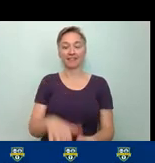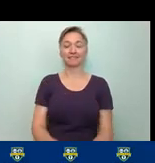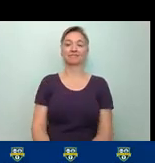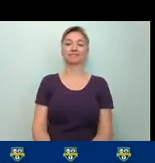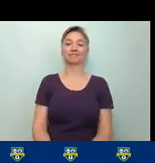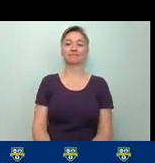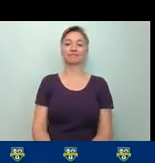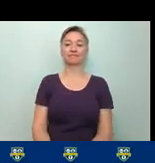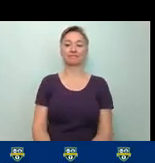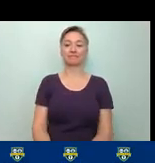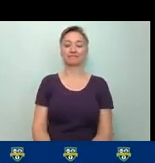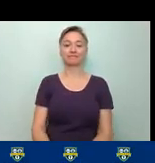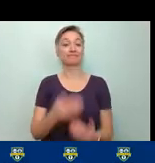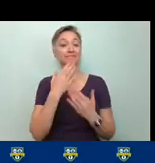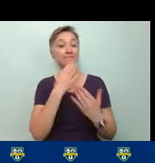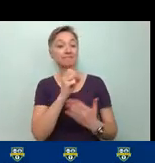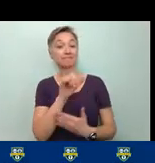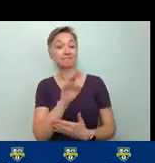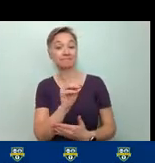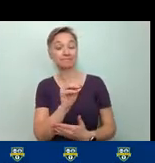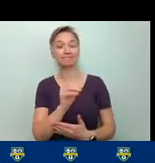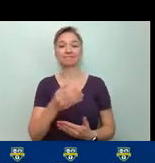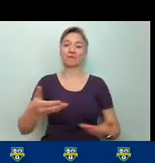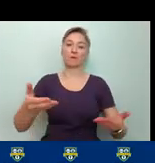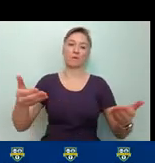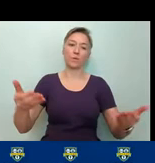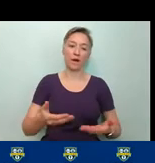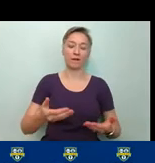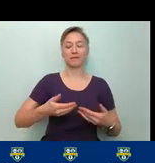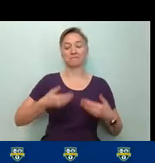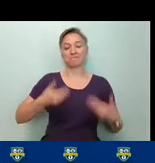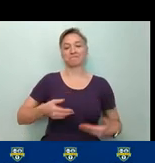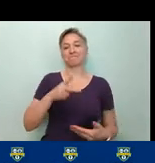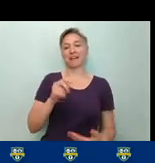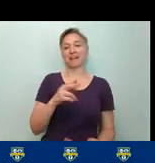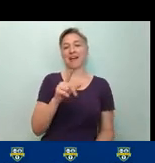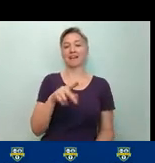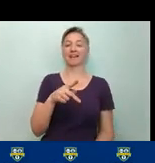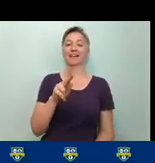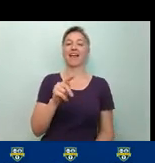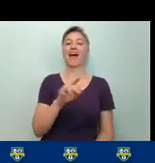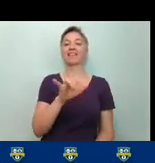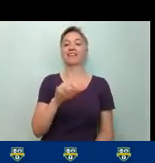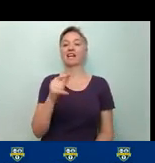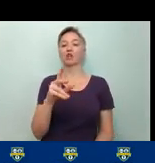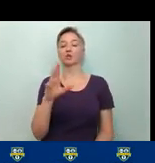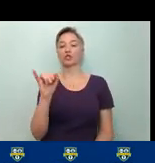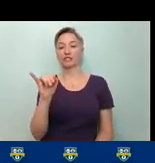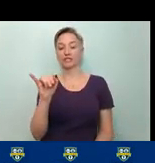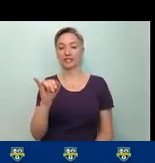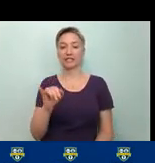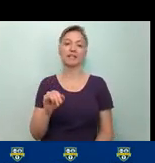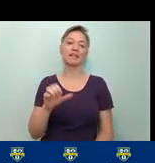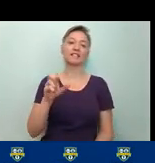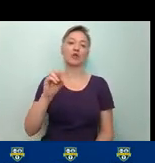Thank you, Sam. I'd like to welcome everybody today. I'm Kathy Gallucci, the Chief Human Resource Officer for the University of